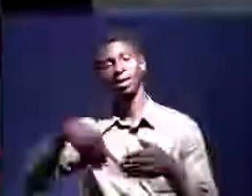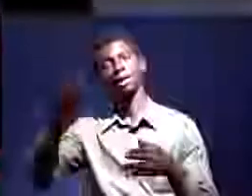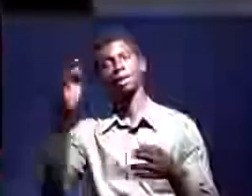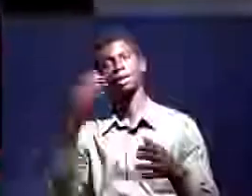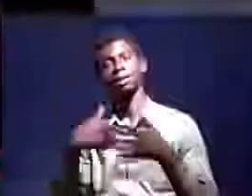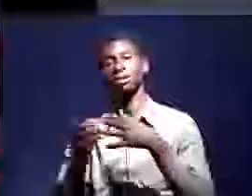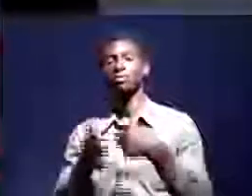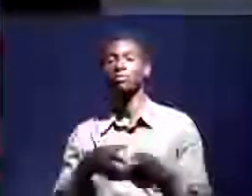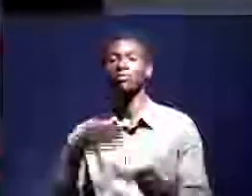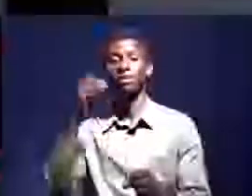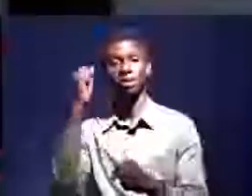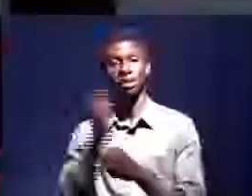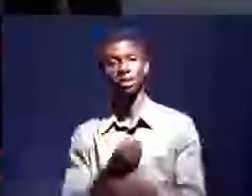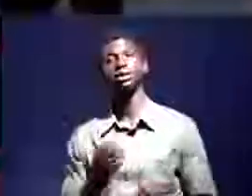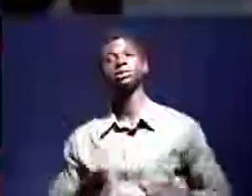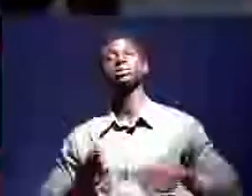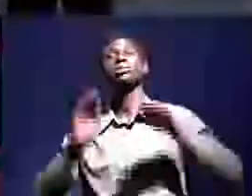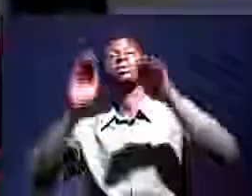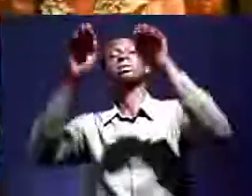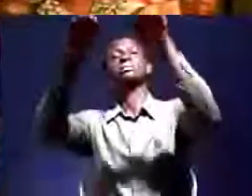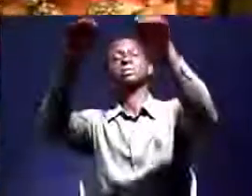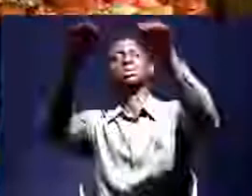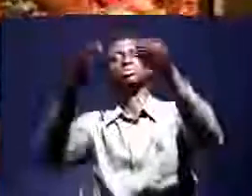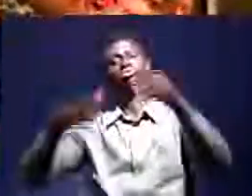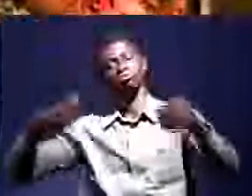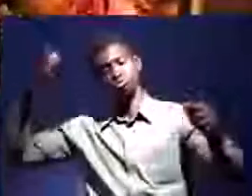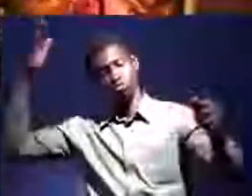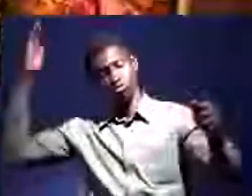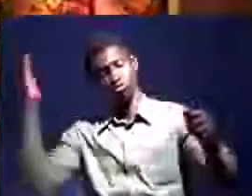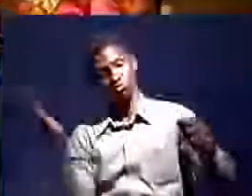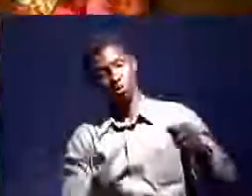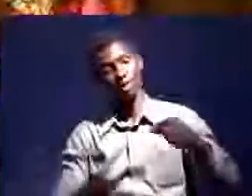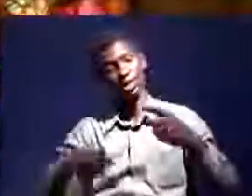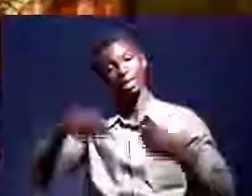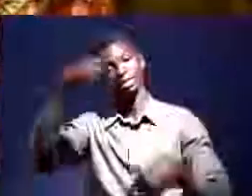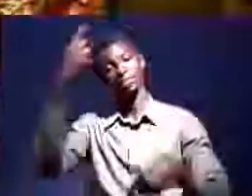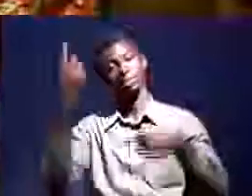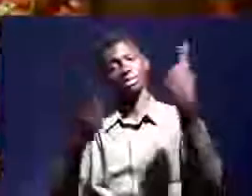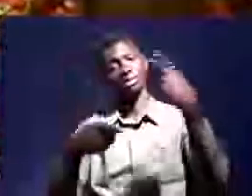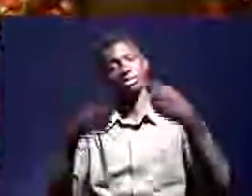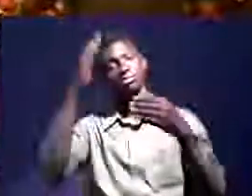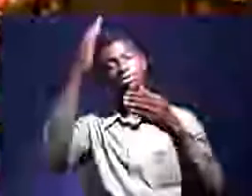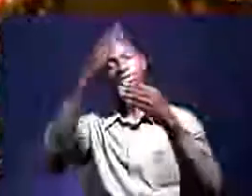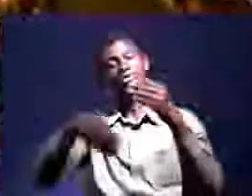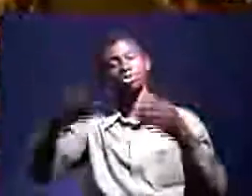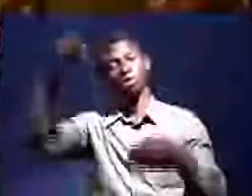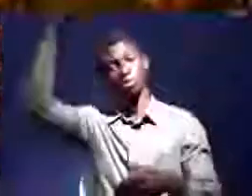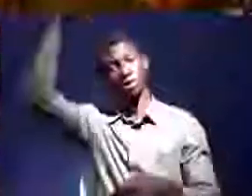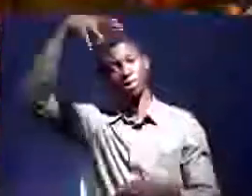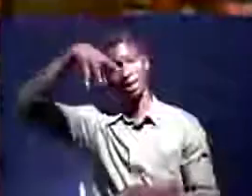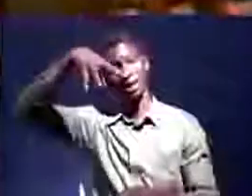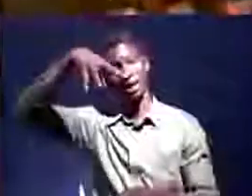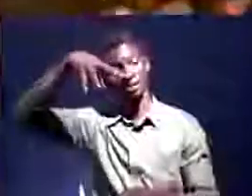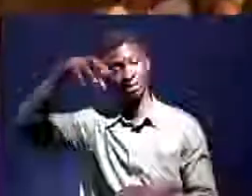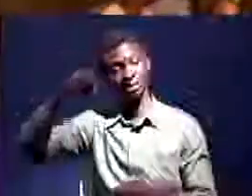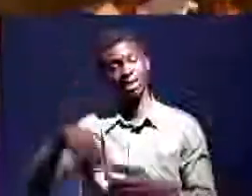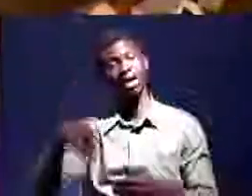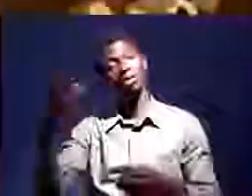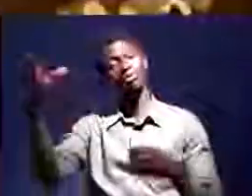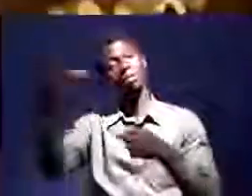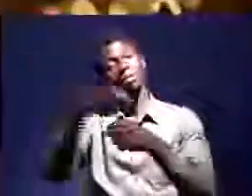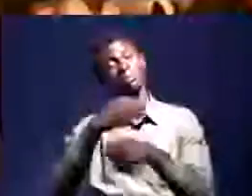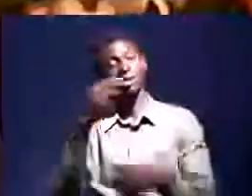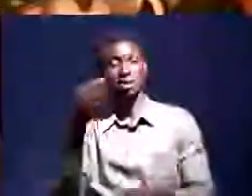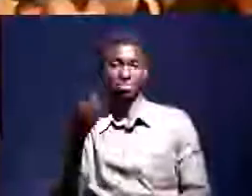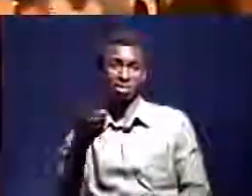Work cutting down trees. At the end of the summer, he made his money, and he came